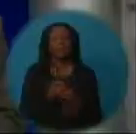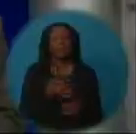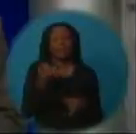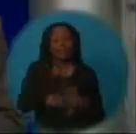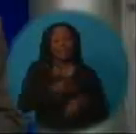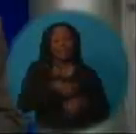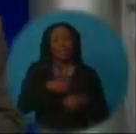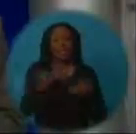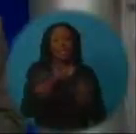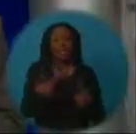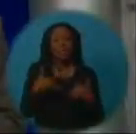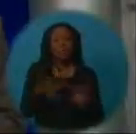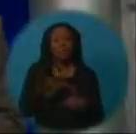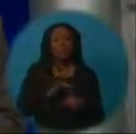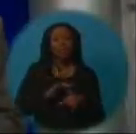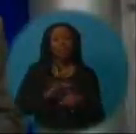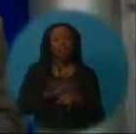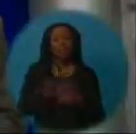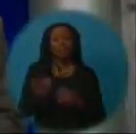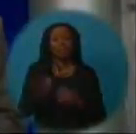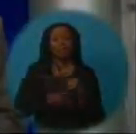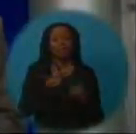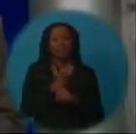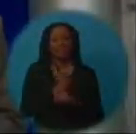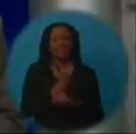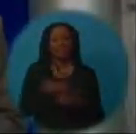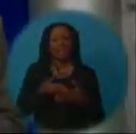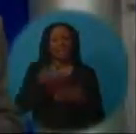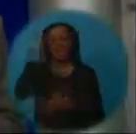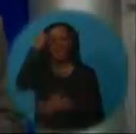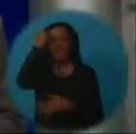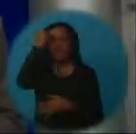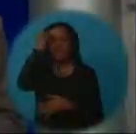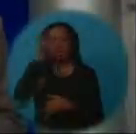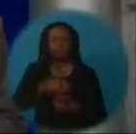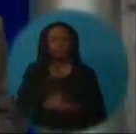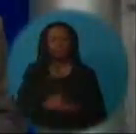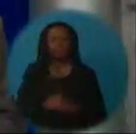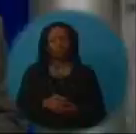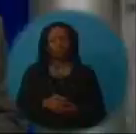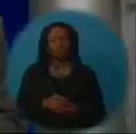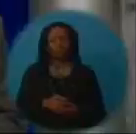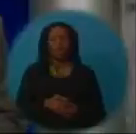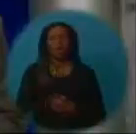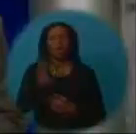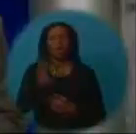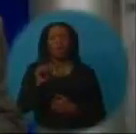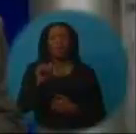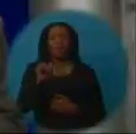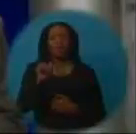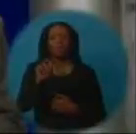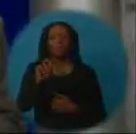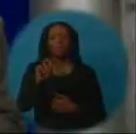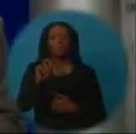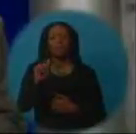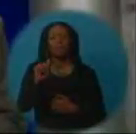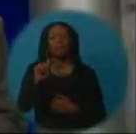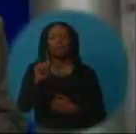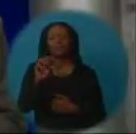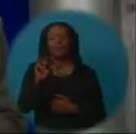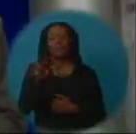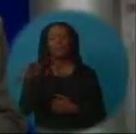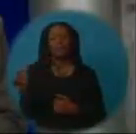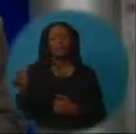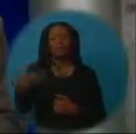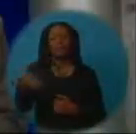of the 5-match series against India earlier this year. The Bangladesh tour comprises one 2020 international,